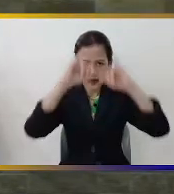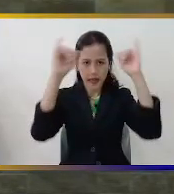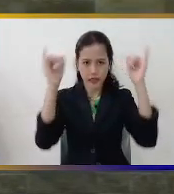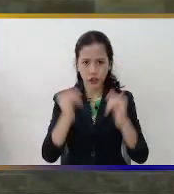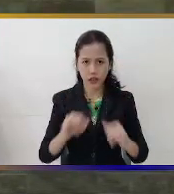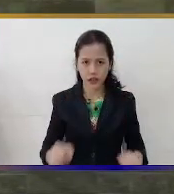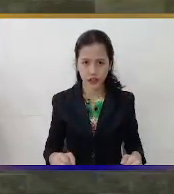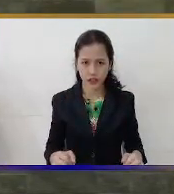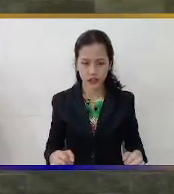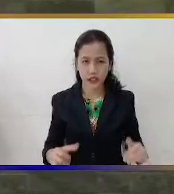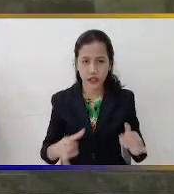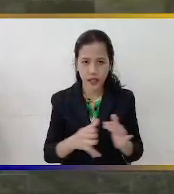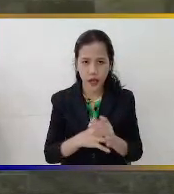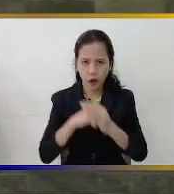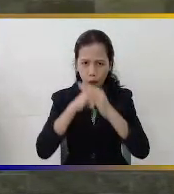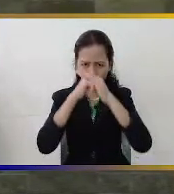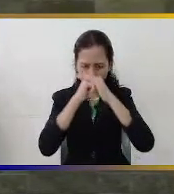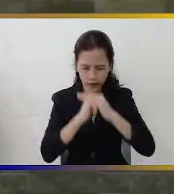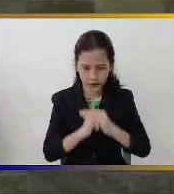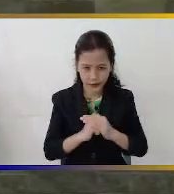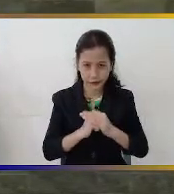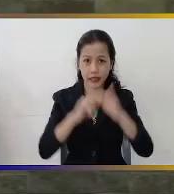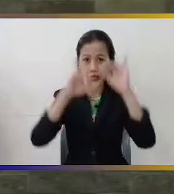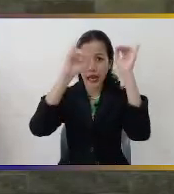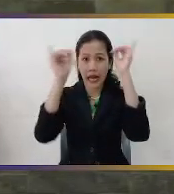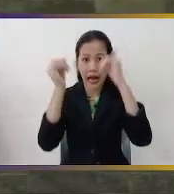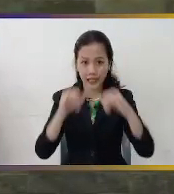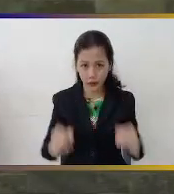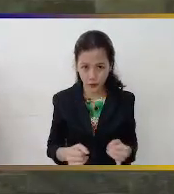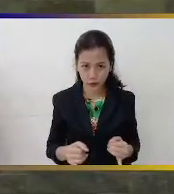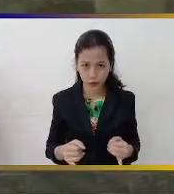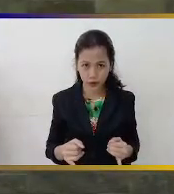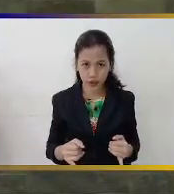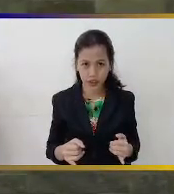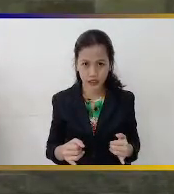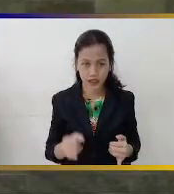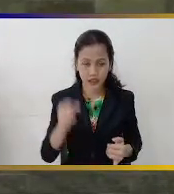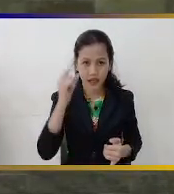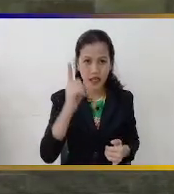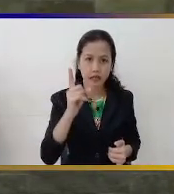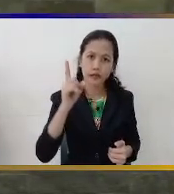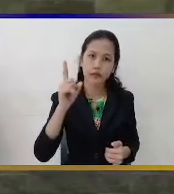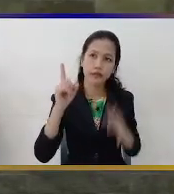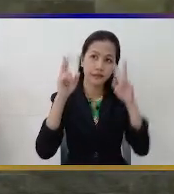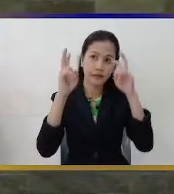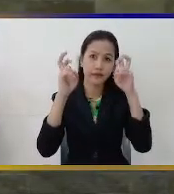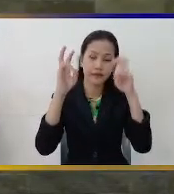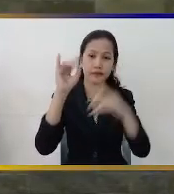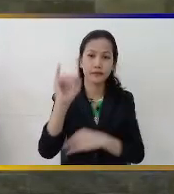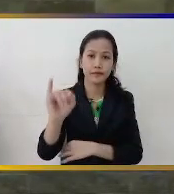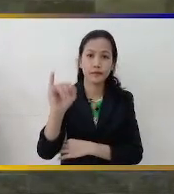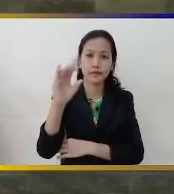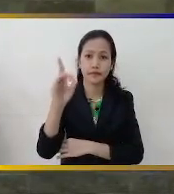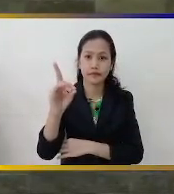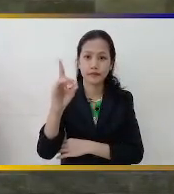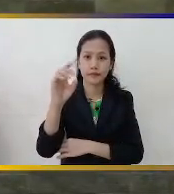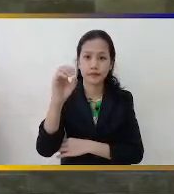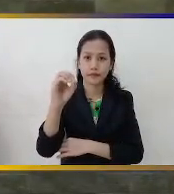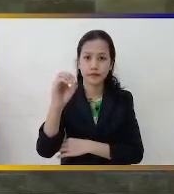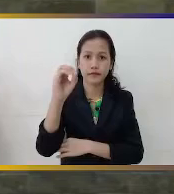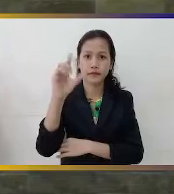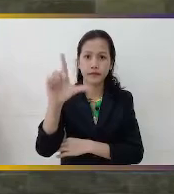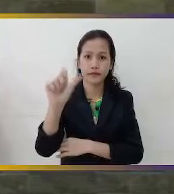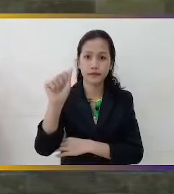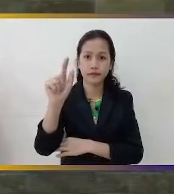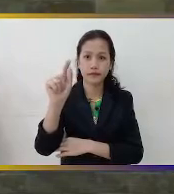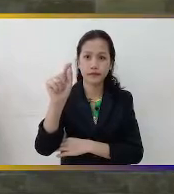Micah, ito po yung mga particular sin na dinil po ng Diyos sa people of Samaria and Jerusalem. Okay,